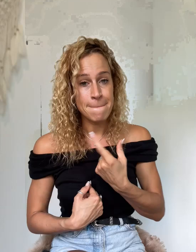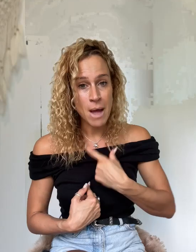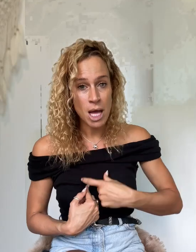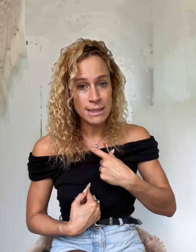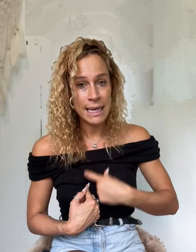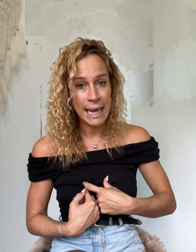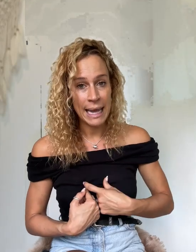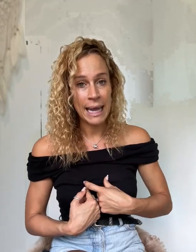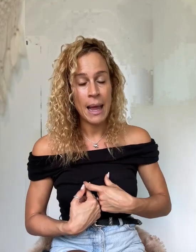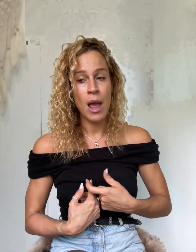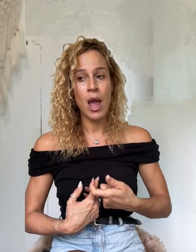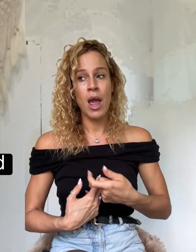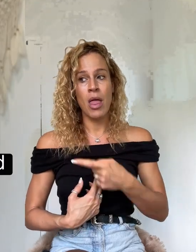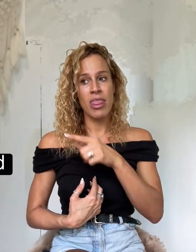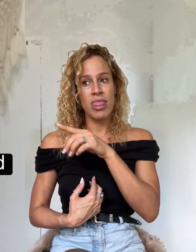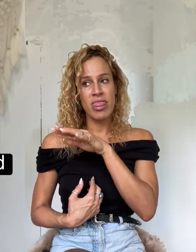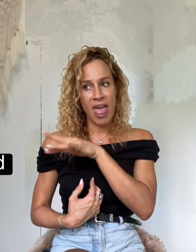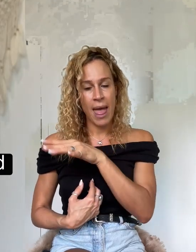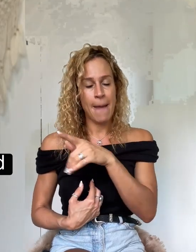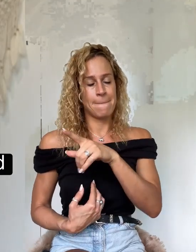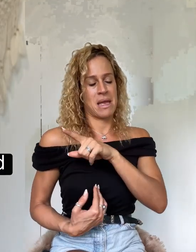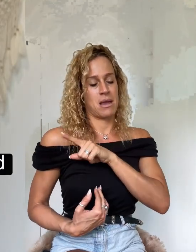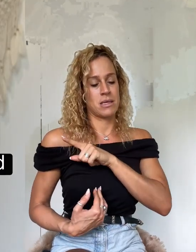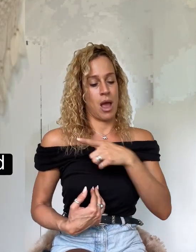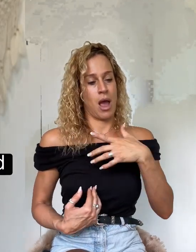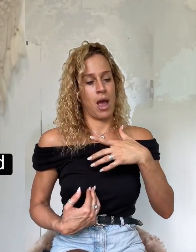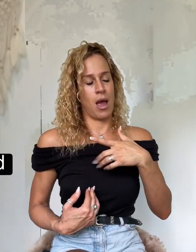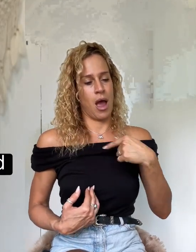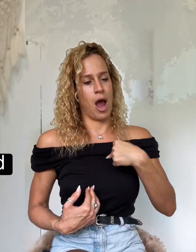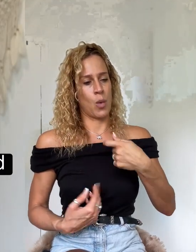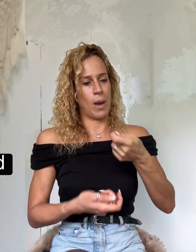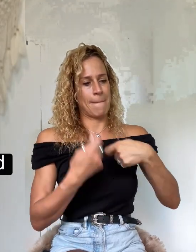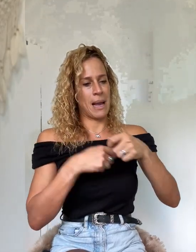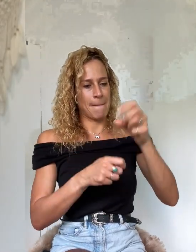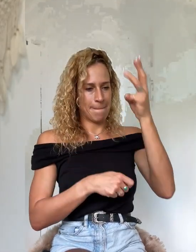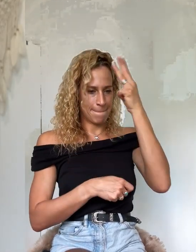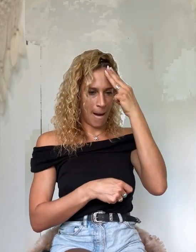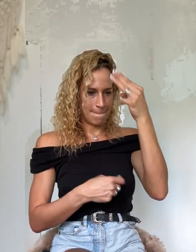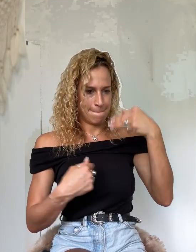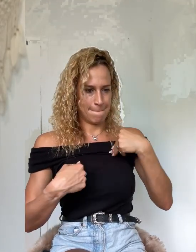was there because I was becoming a mom and I wanted to make